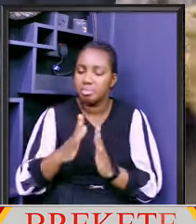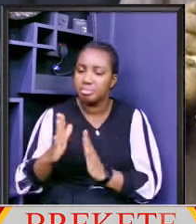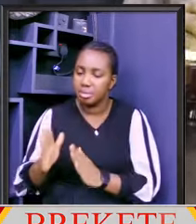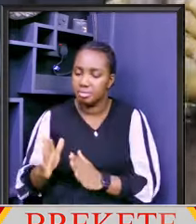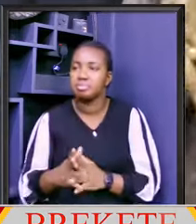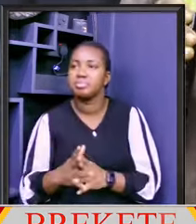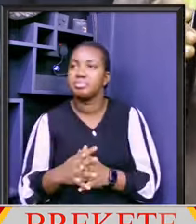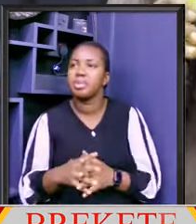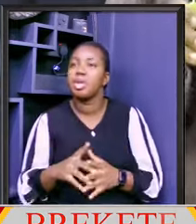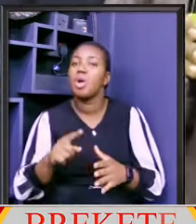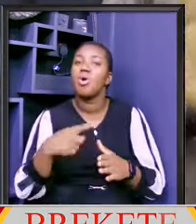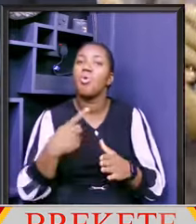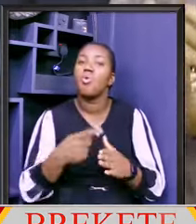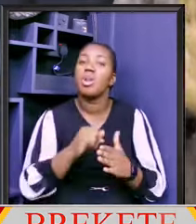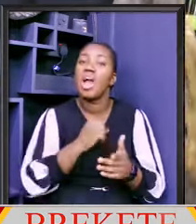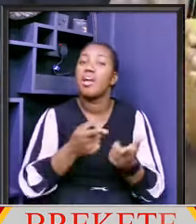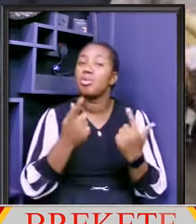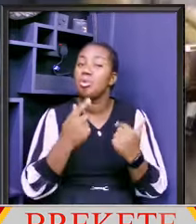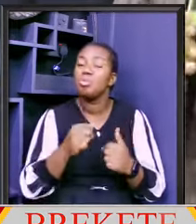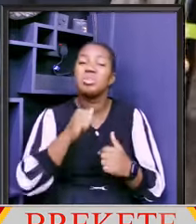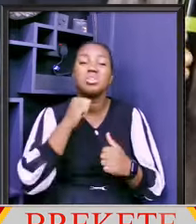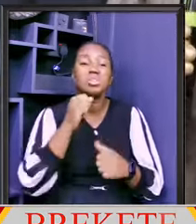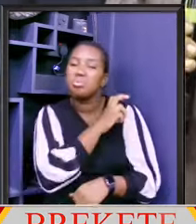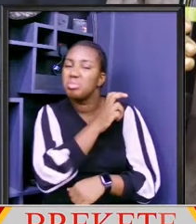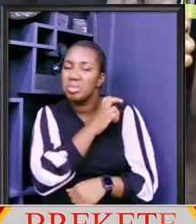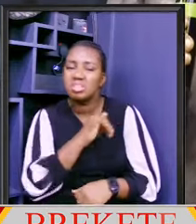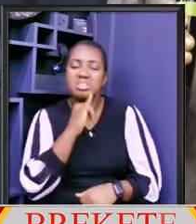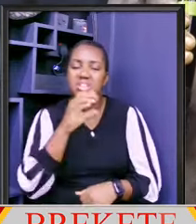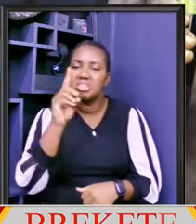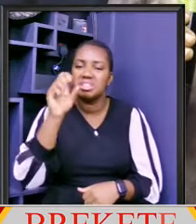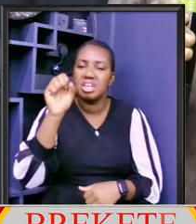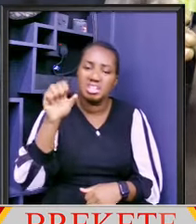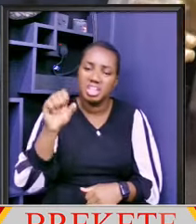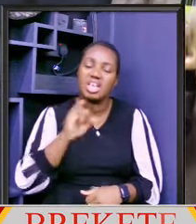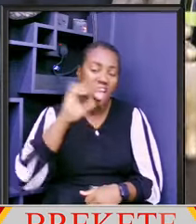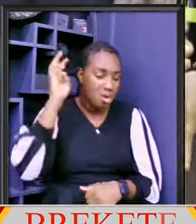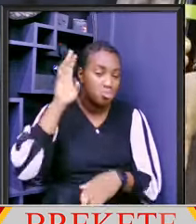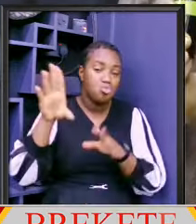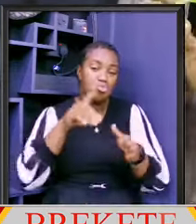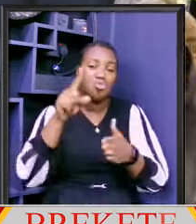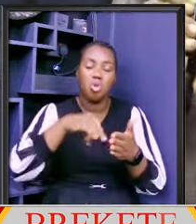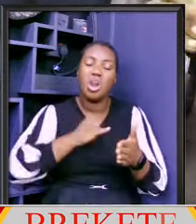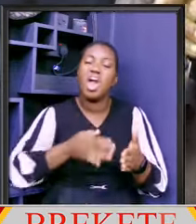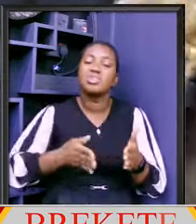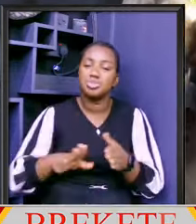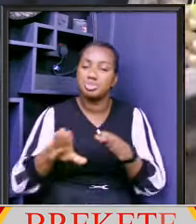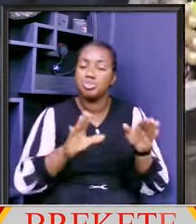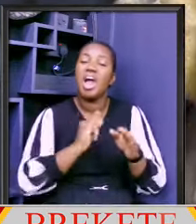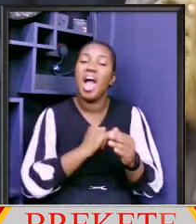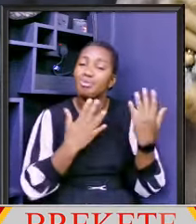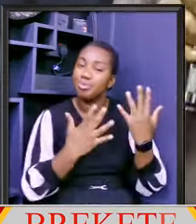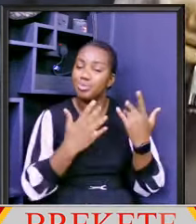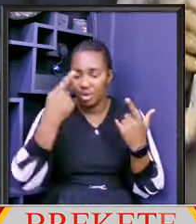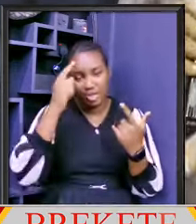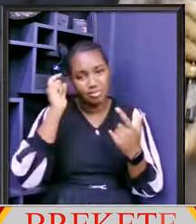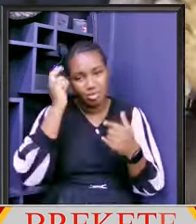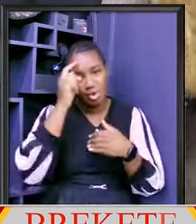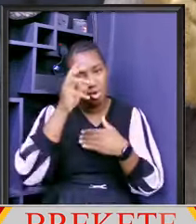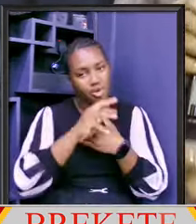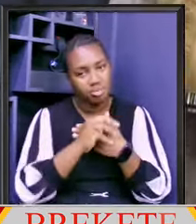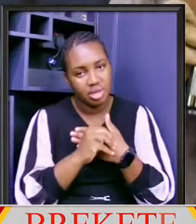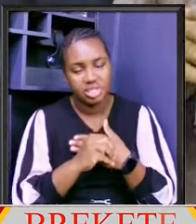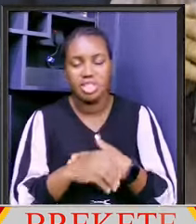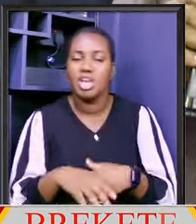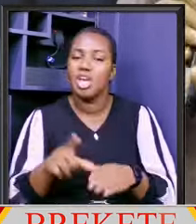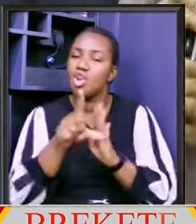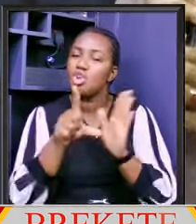no be police, no be SSS, no me. I go do what I suppose do. I don't wait for government. I don't wait for the laws to take its course.